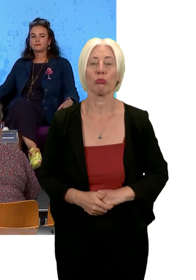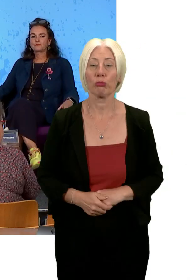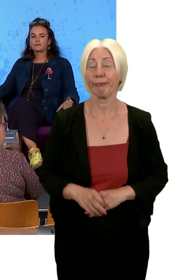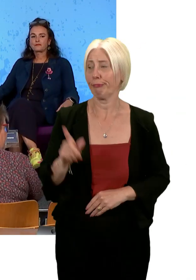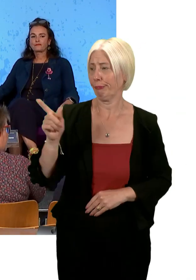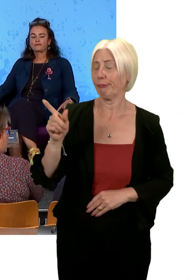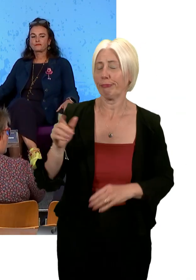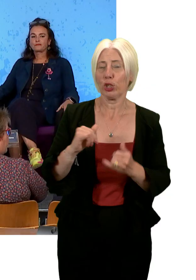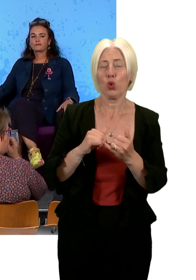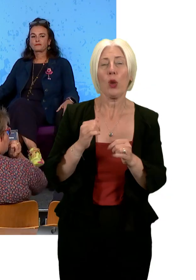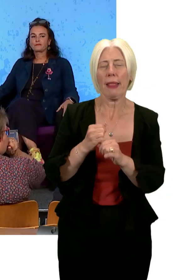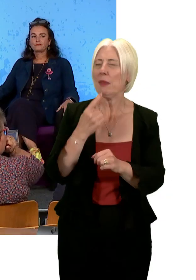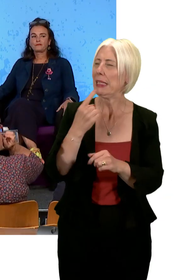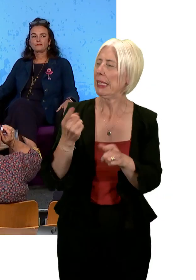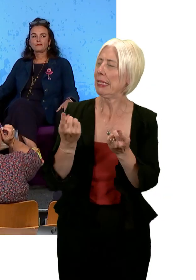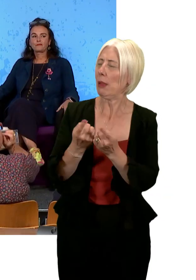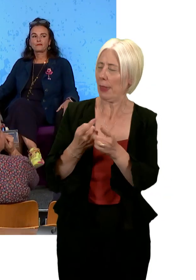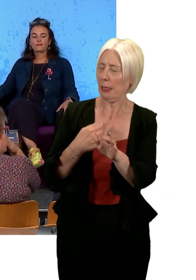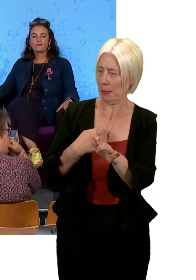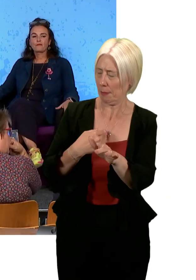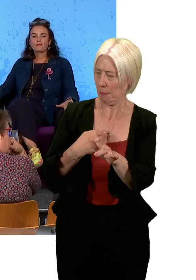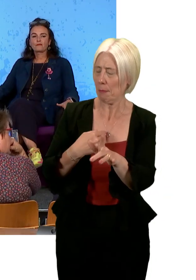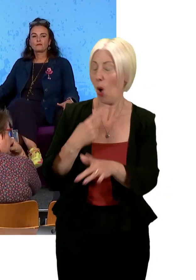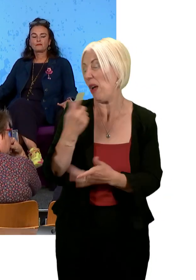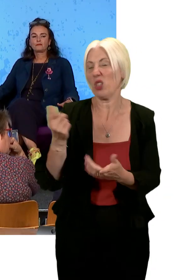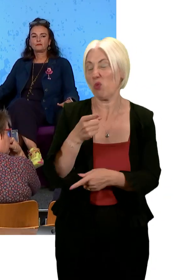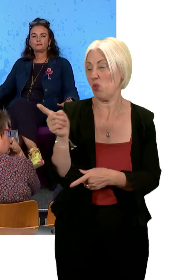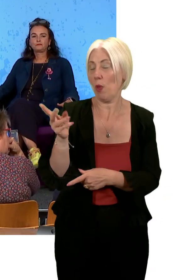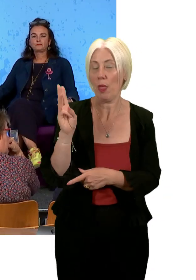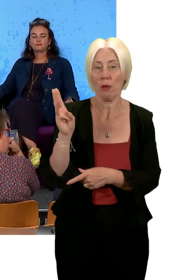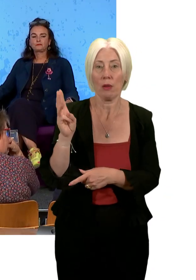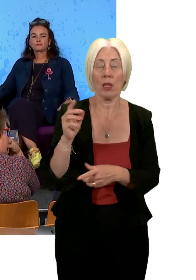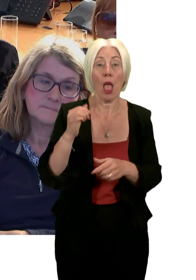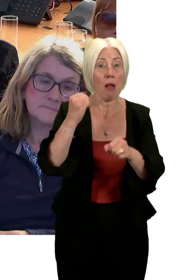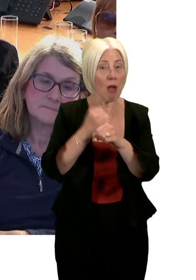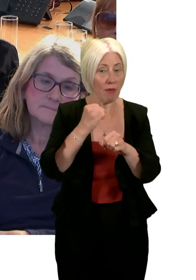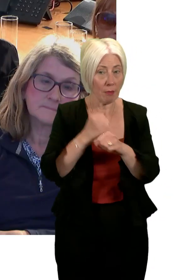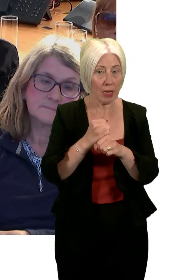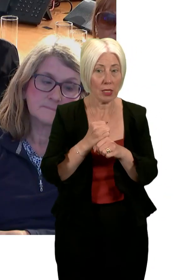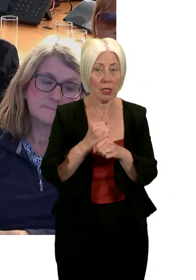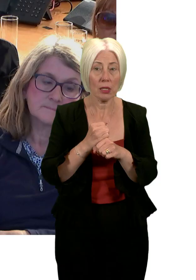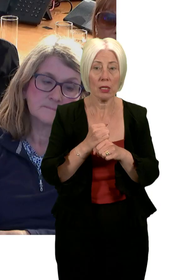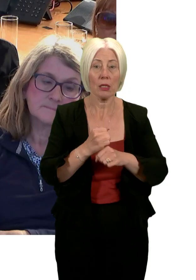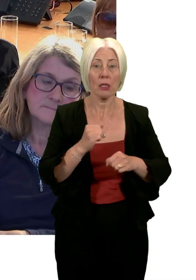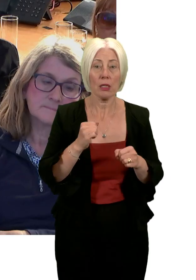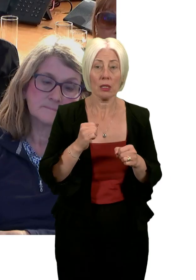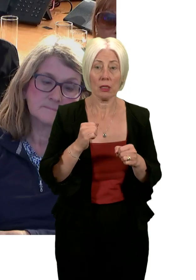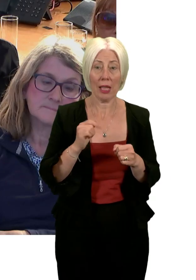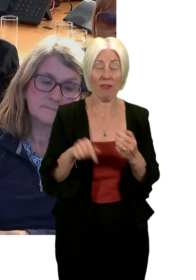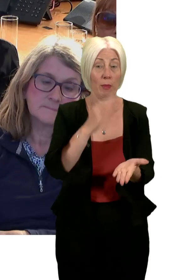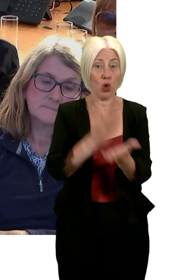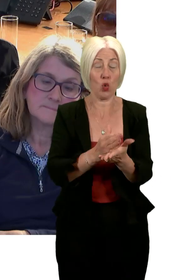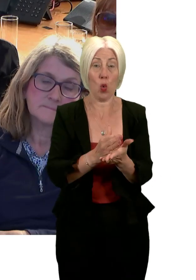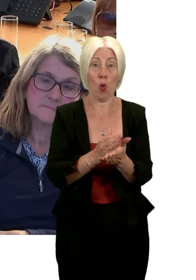Stuart said, actually. It's kind of the whole panel. Government clearly has an interest to make sure that its citizens are as healthy as